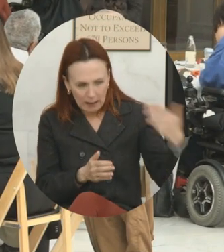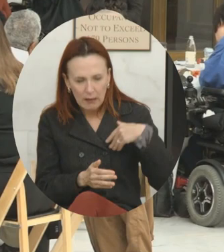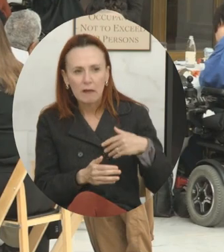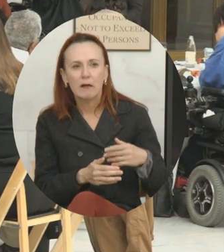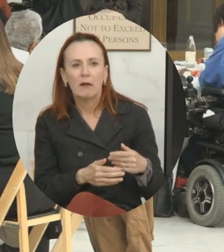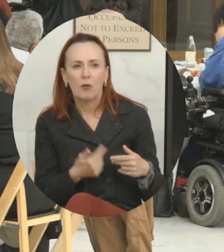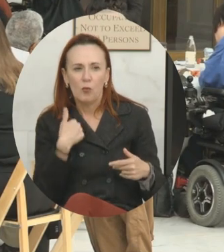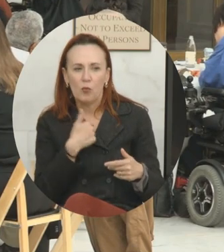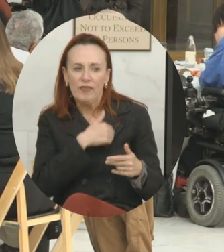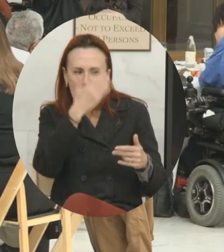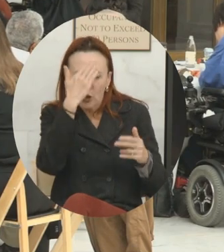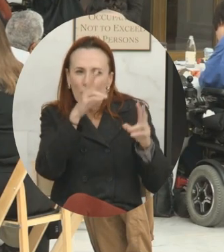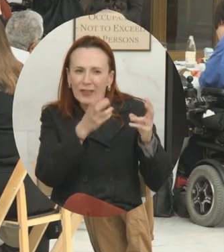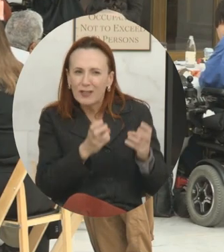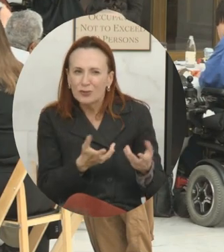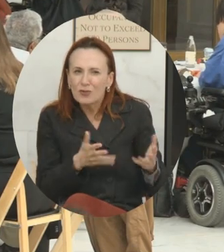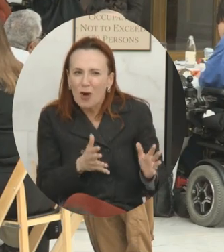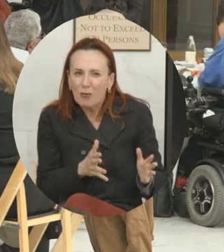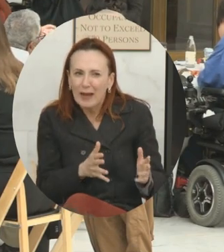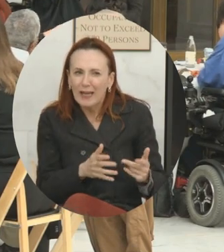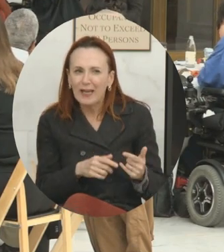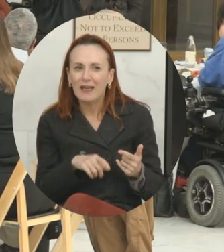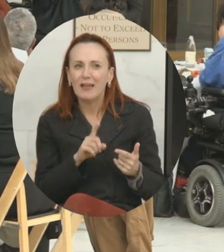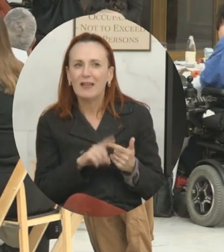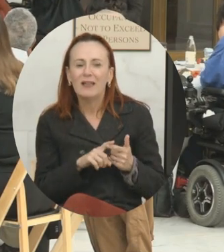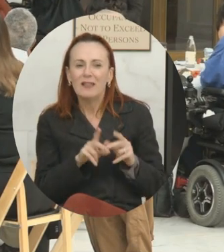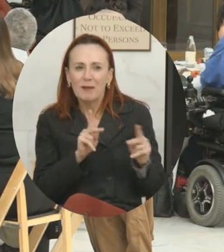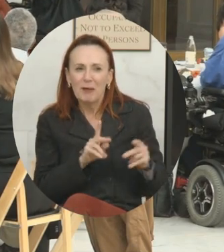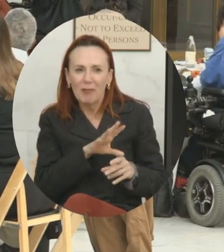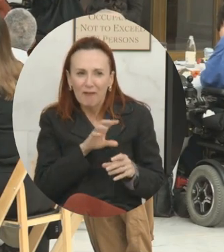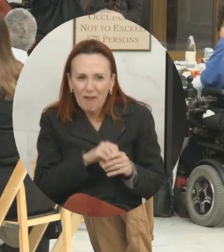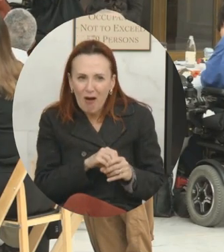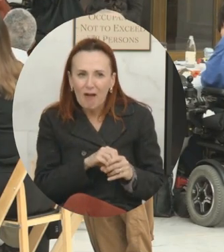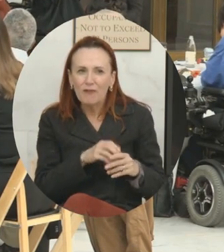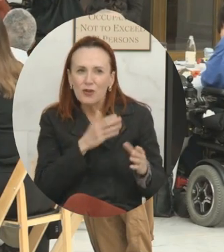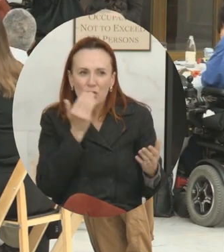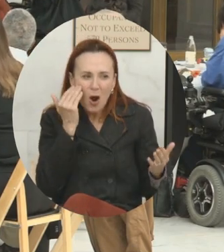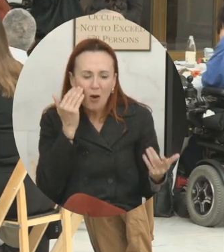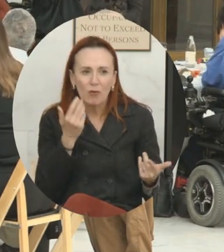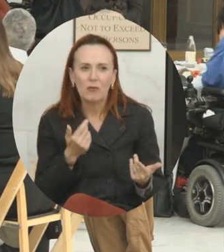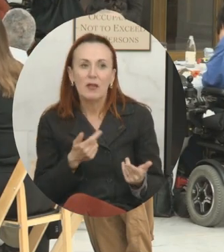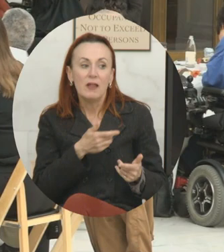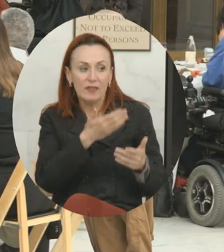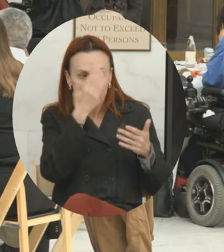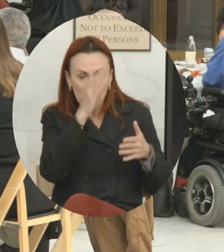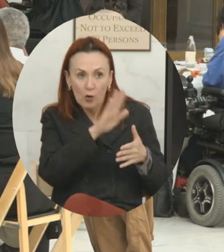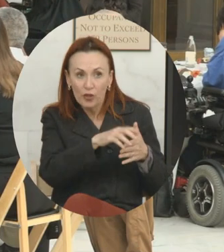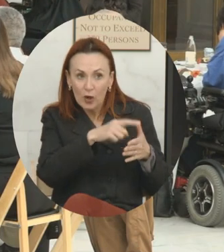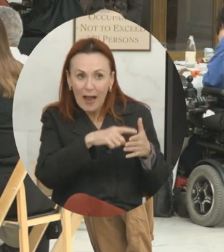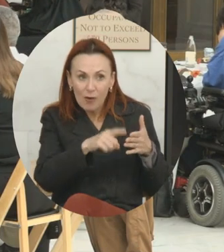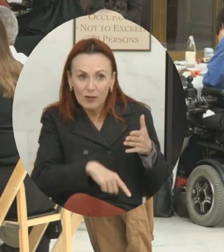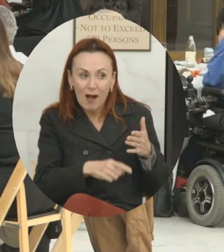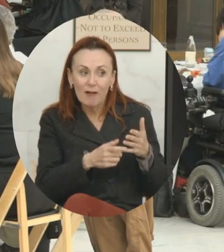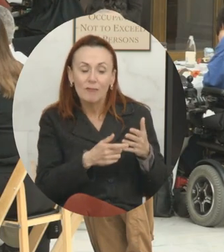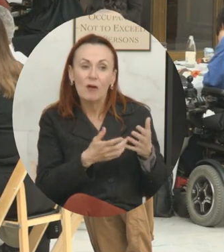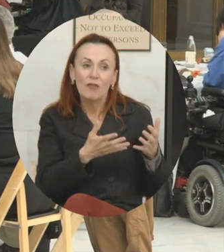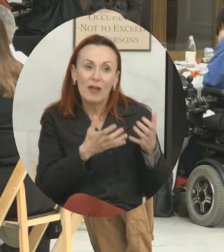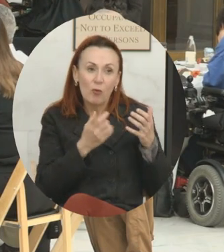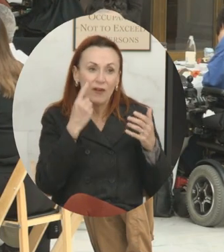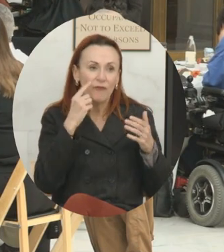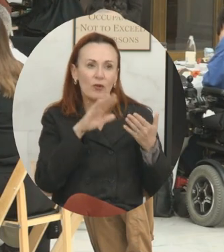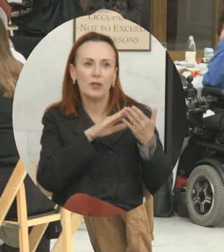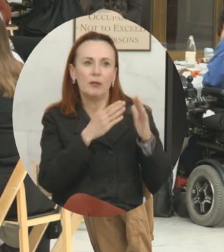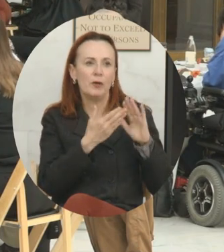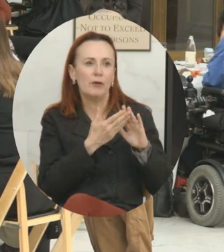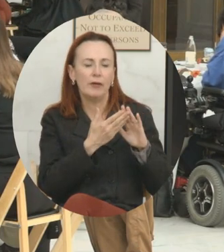know the issues are as you stand, and they also know the desired outcome of the community, not just the